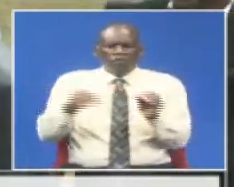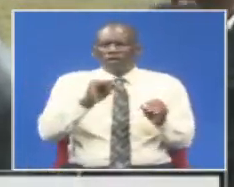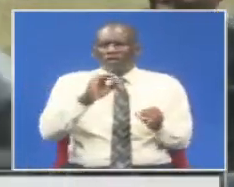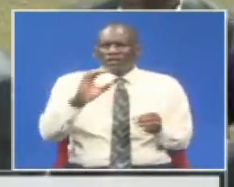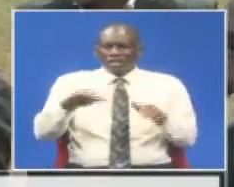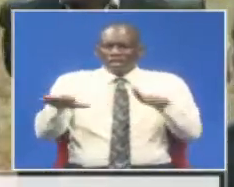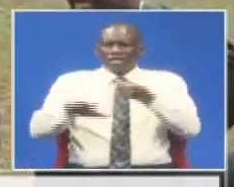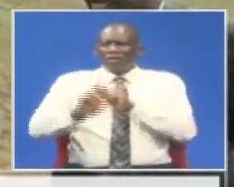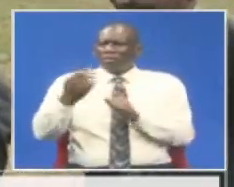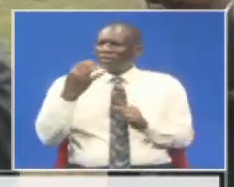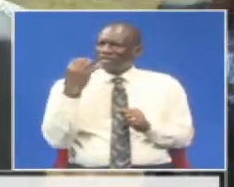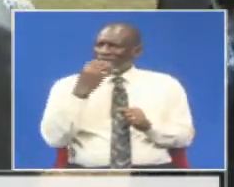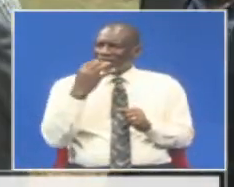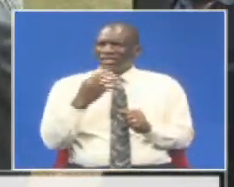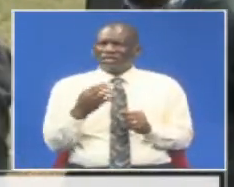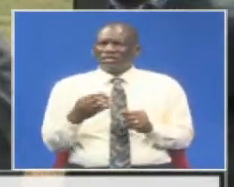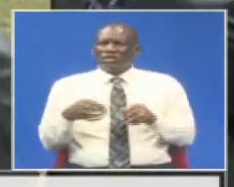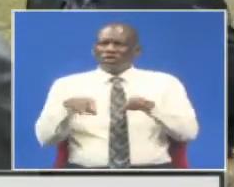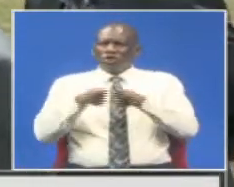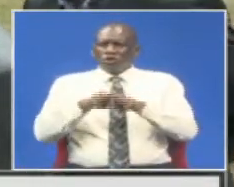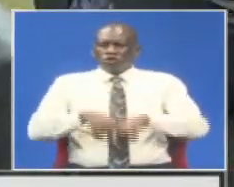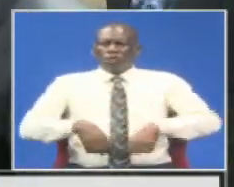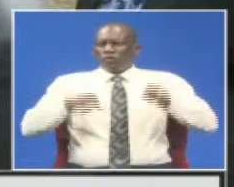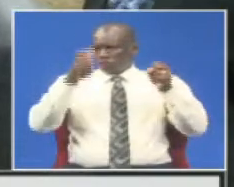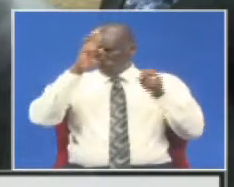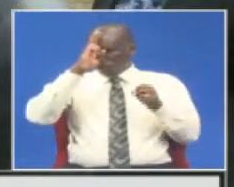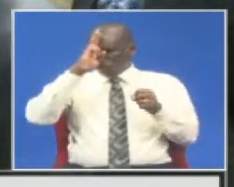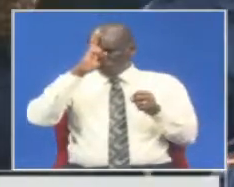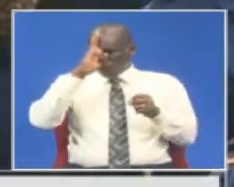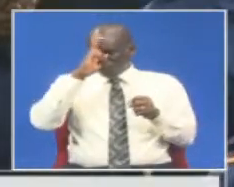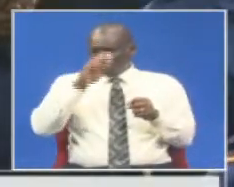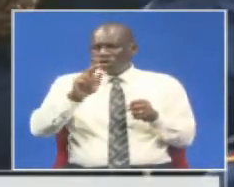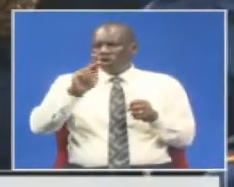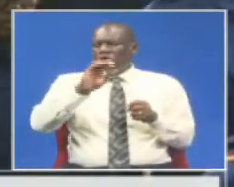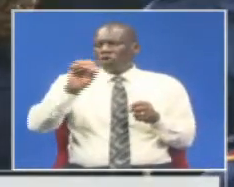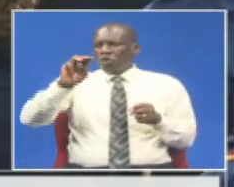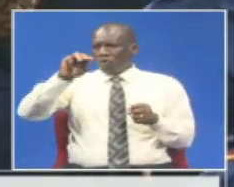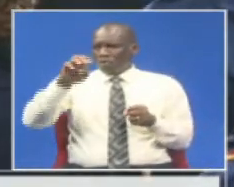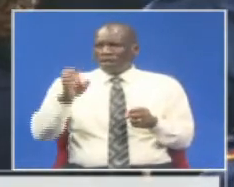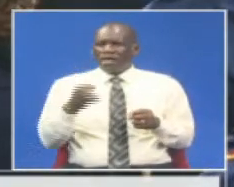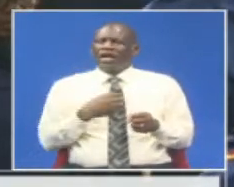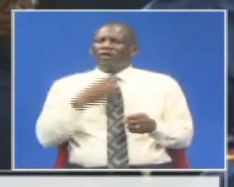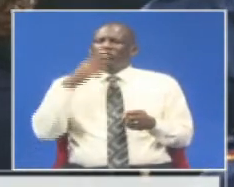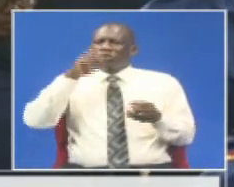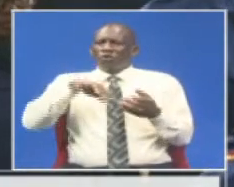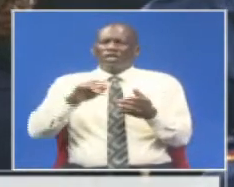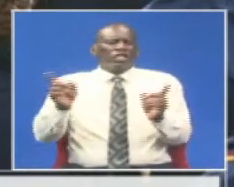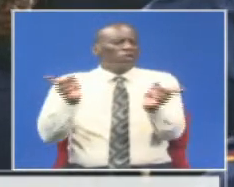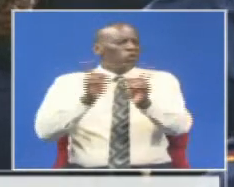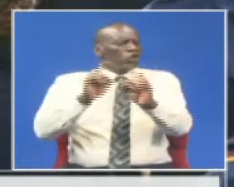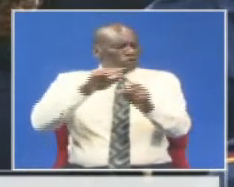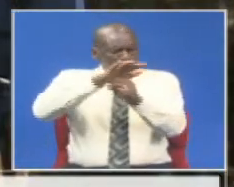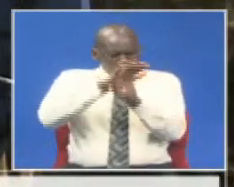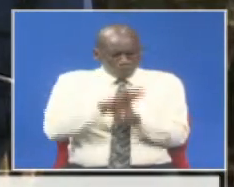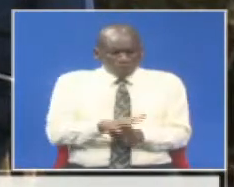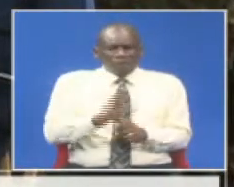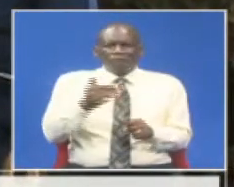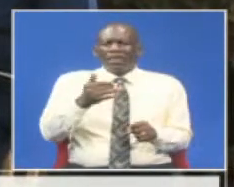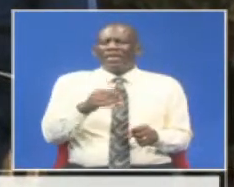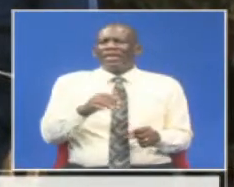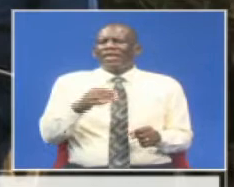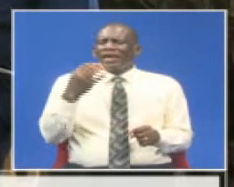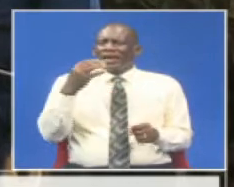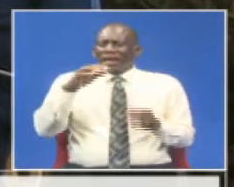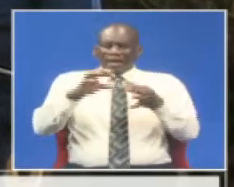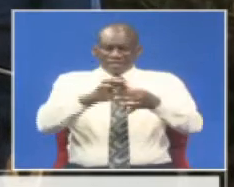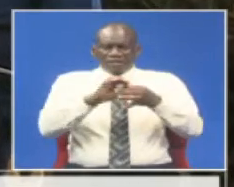Deputy President Rigathi Gachagua as well as Inspector General of Police Japhet Koome have stated that they will not be intimidated by Azimio's decision